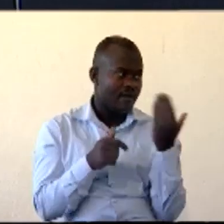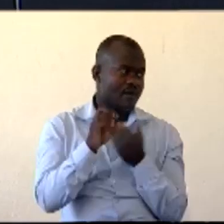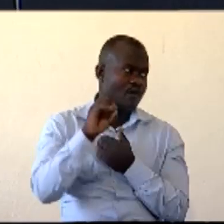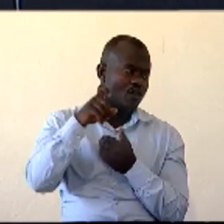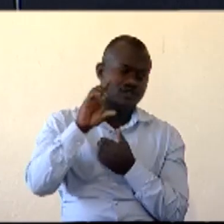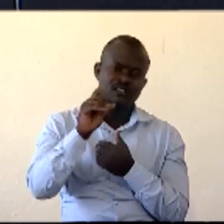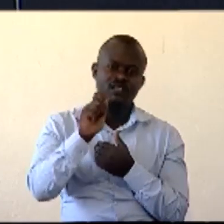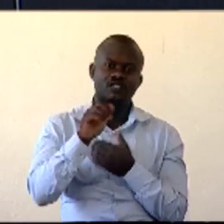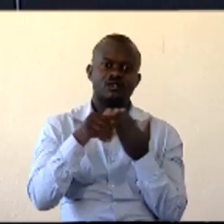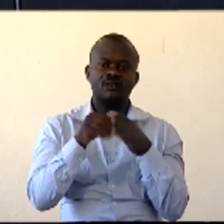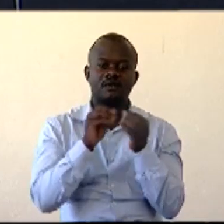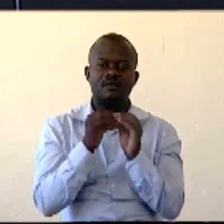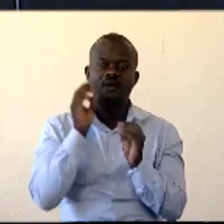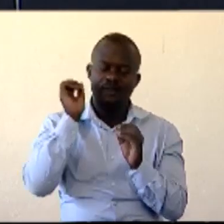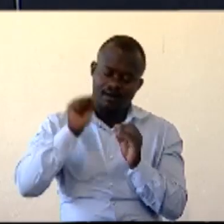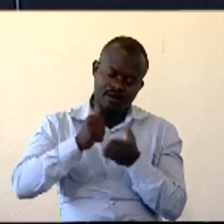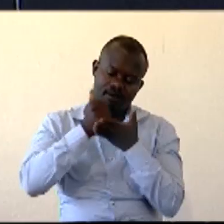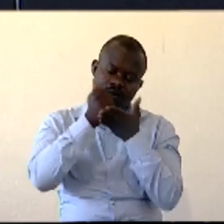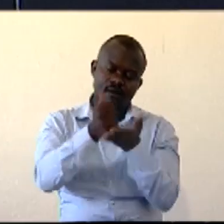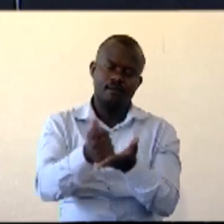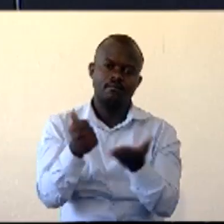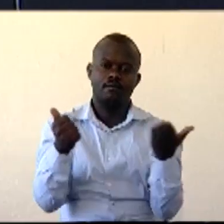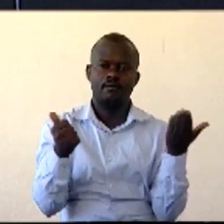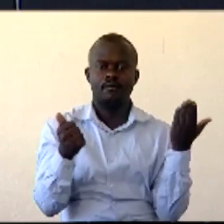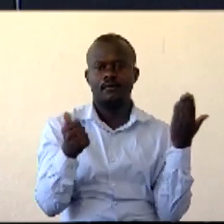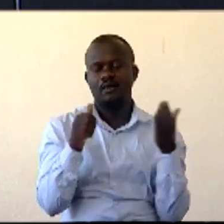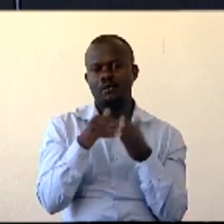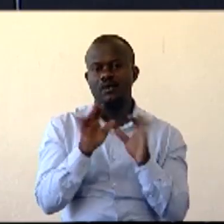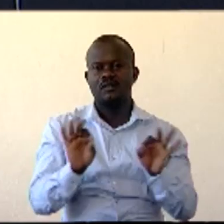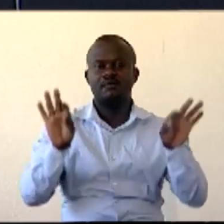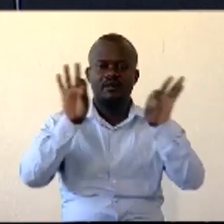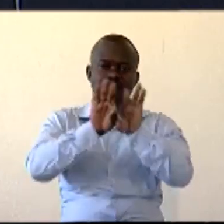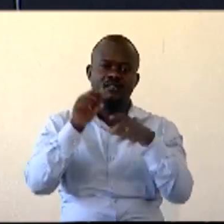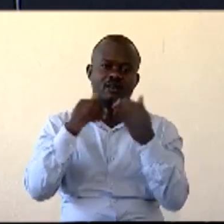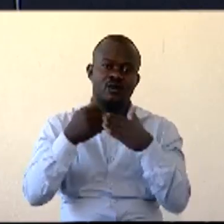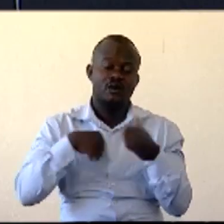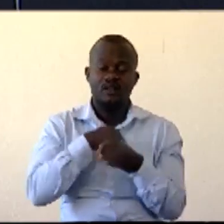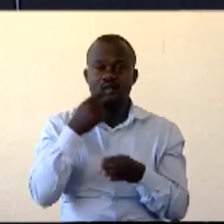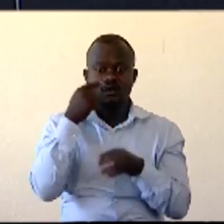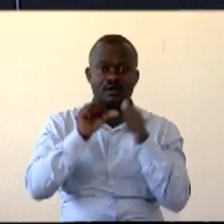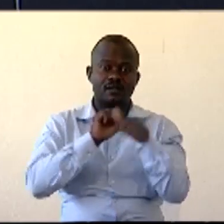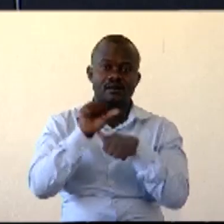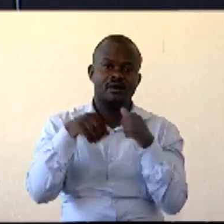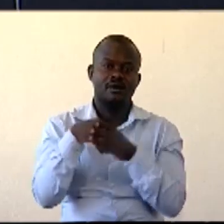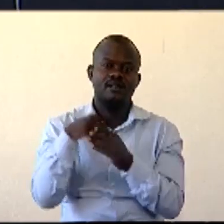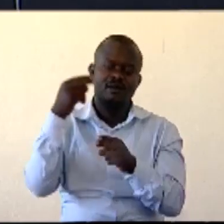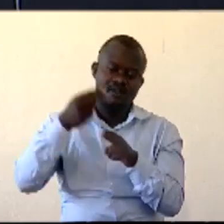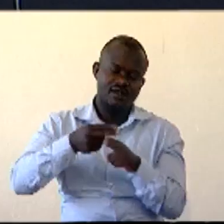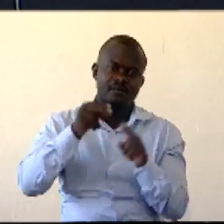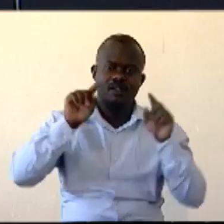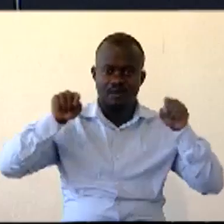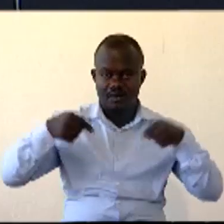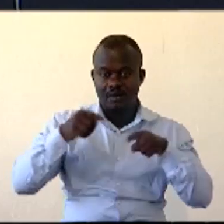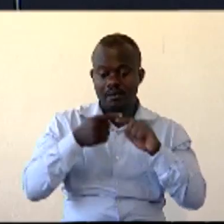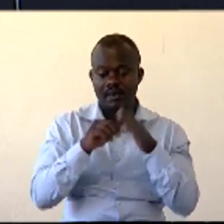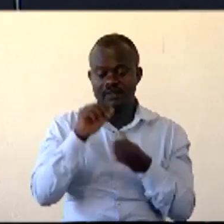oxidation numbers can help. The most important here that we are talking about is naming the compounds. But the